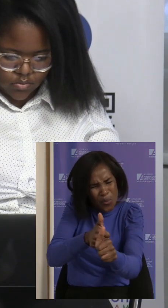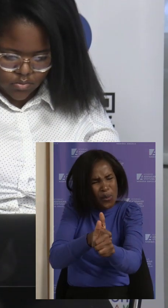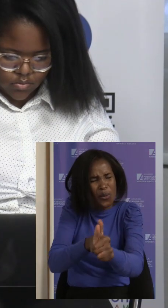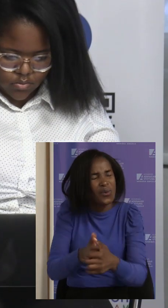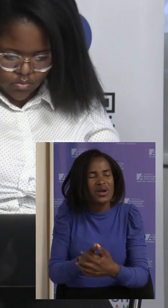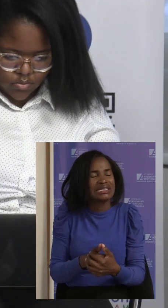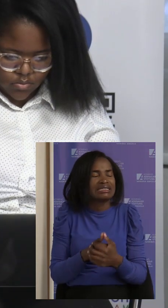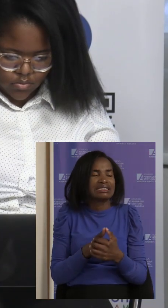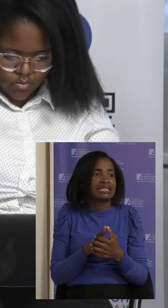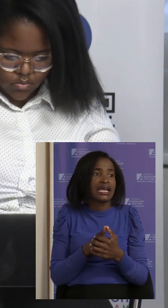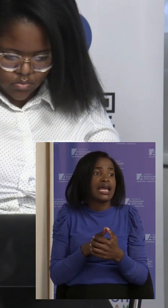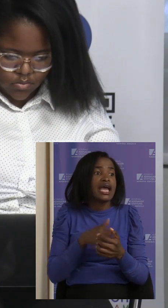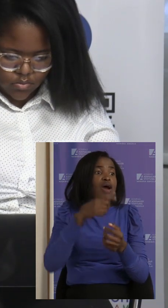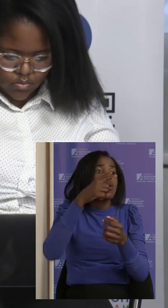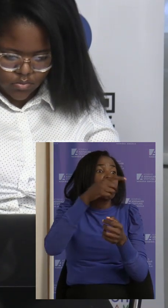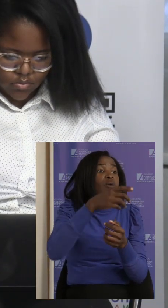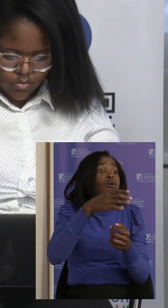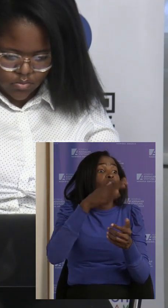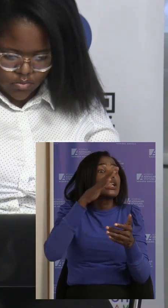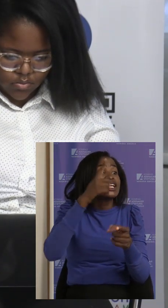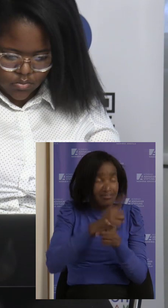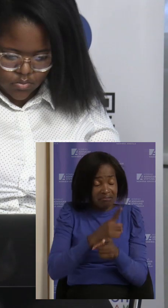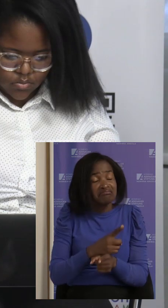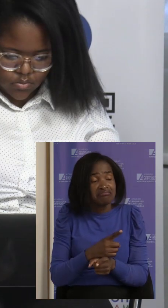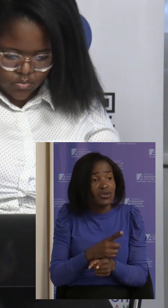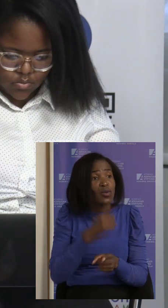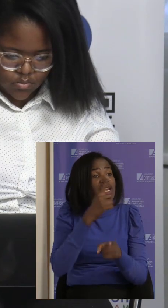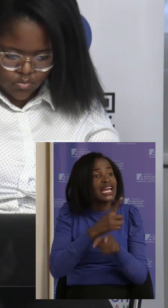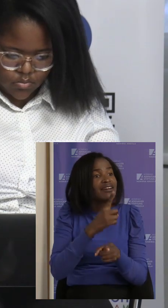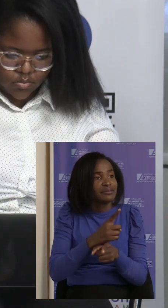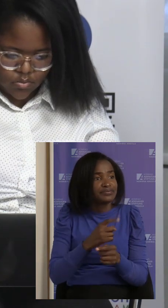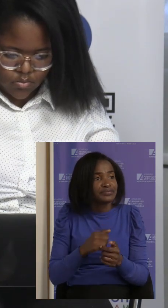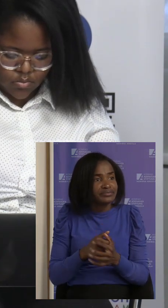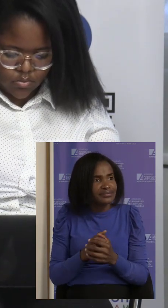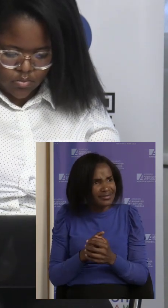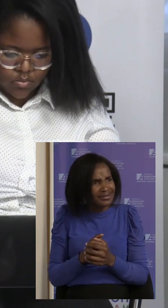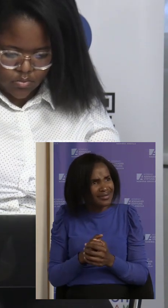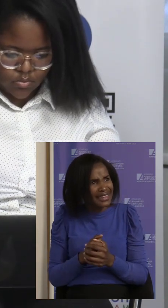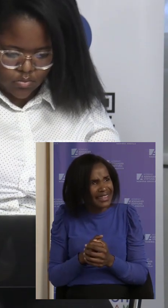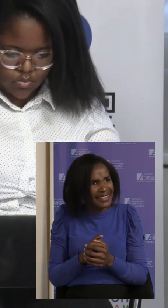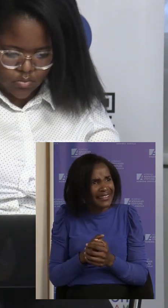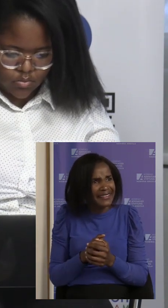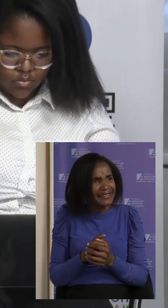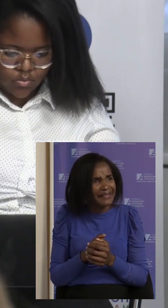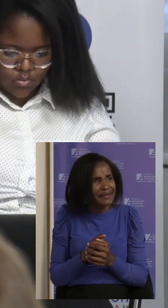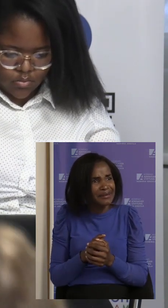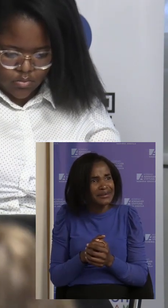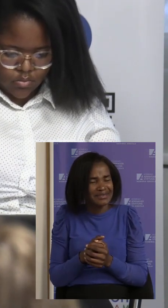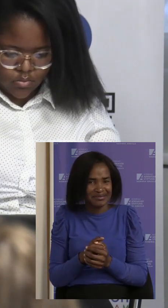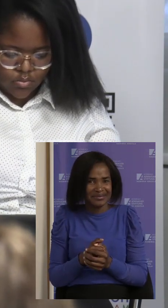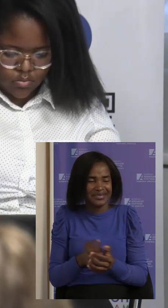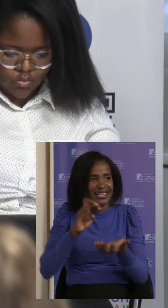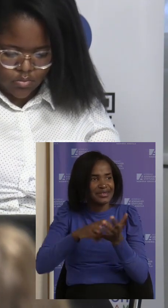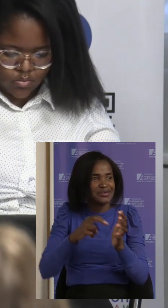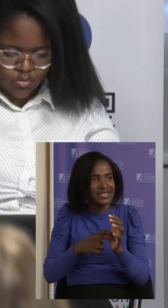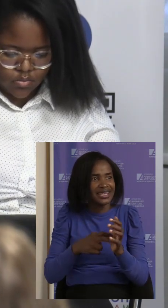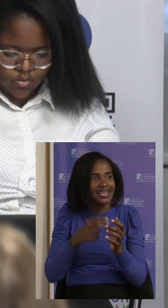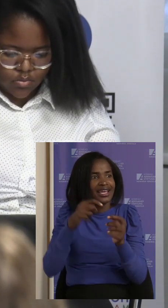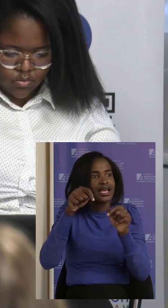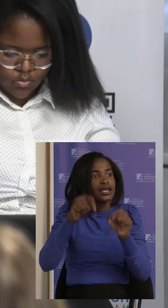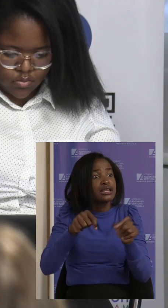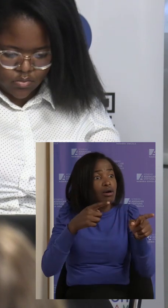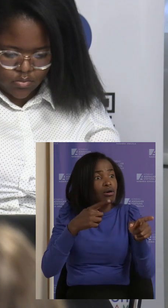government adopted the job regrading and evaluation. The school inspectors were downgraded to head of department